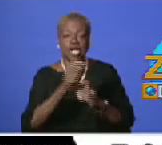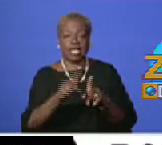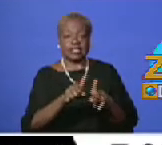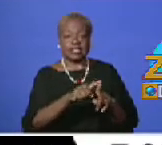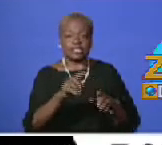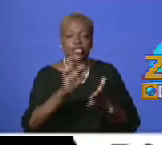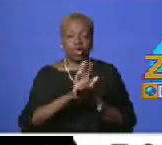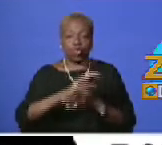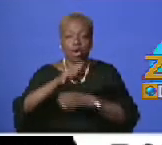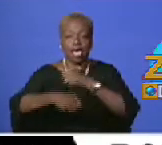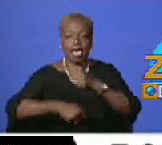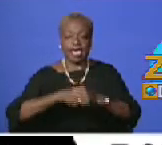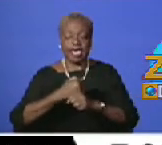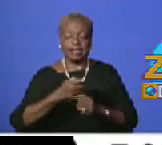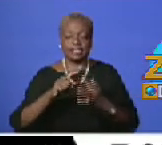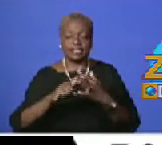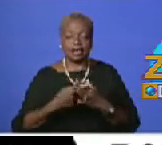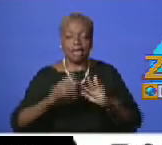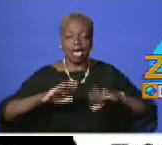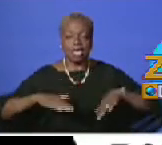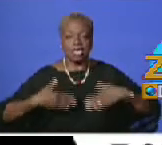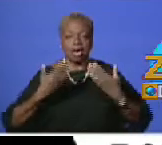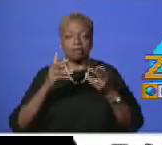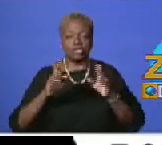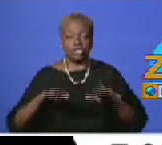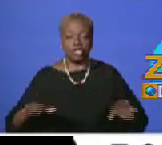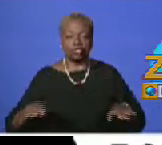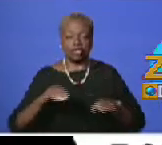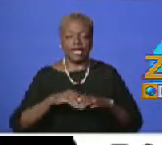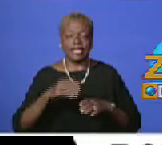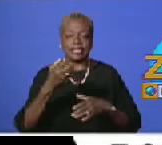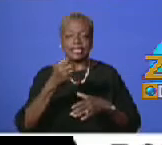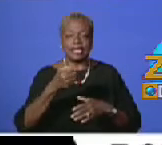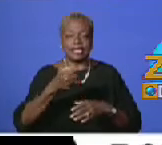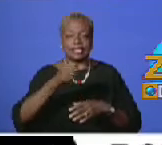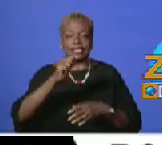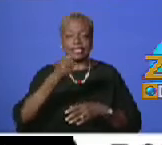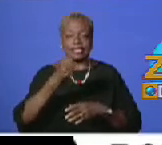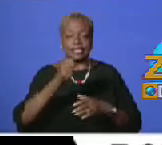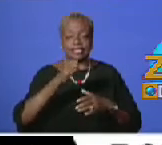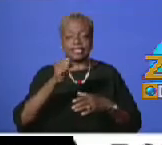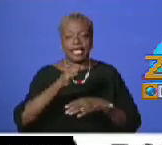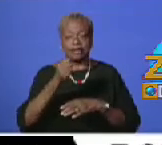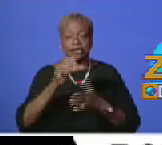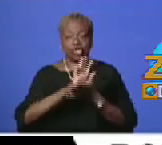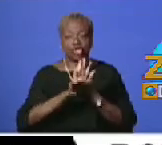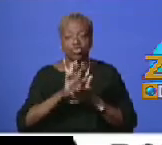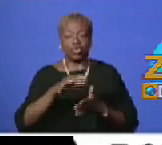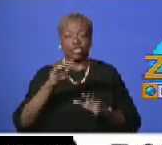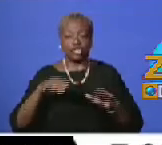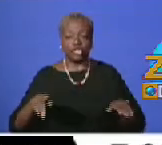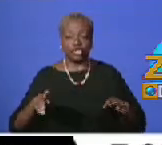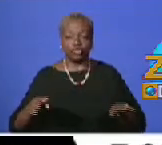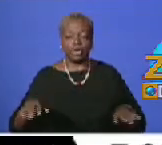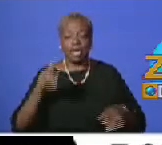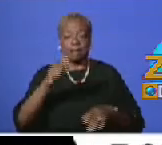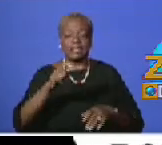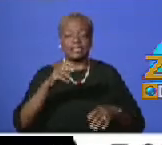that both young children and secondary school children are required to have their